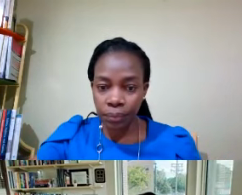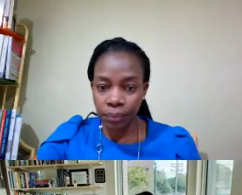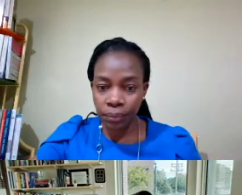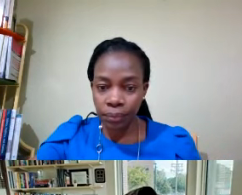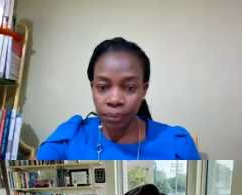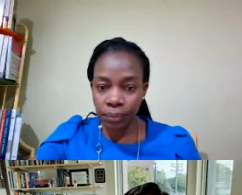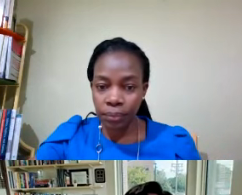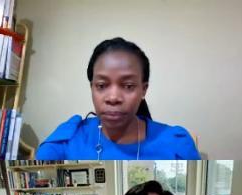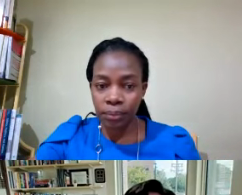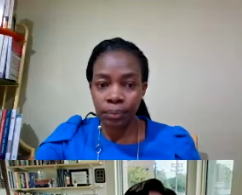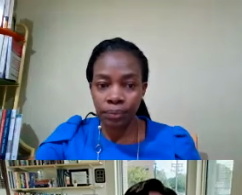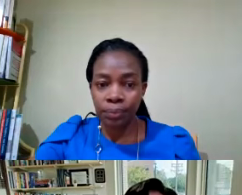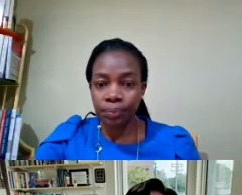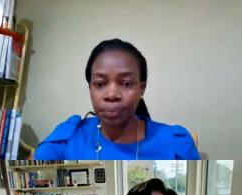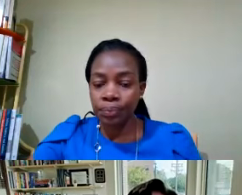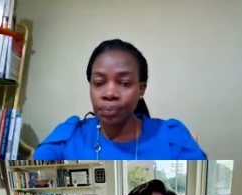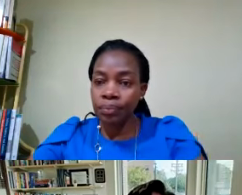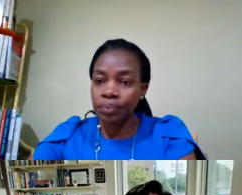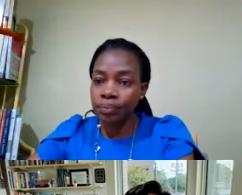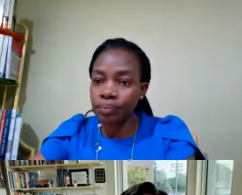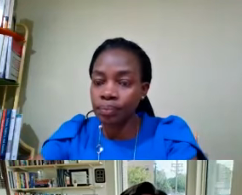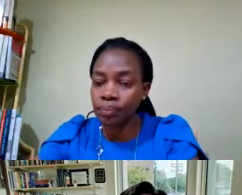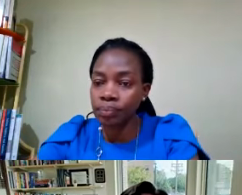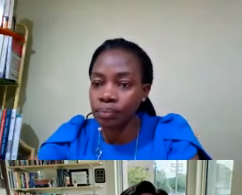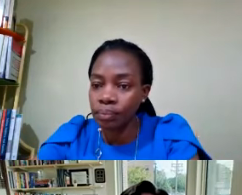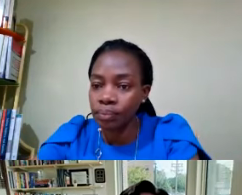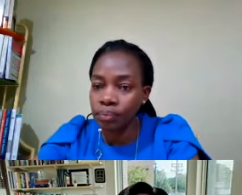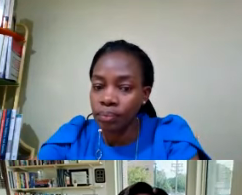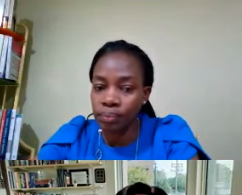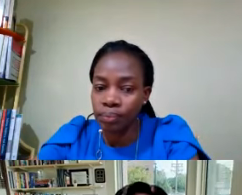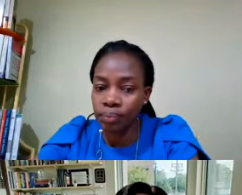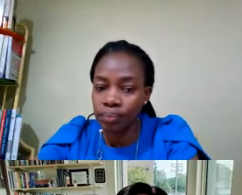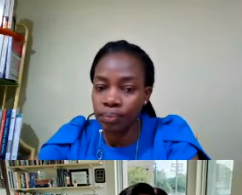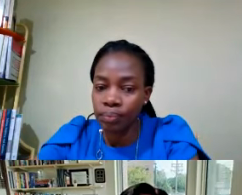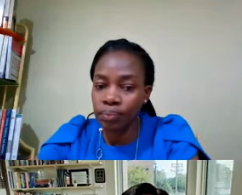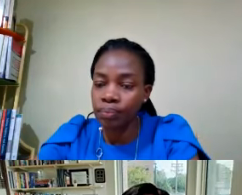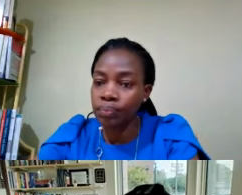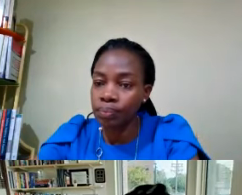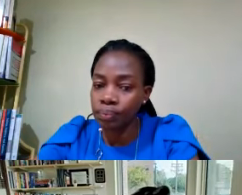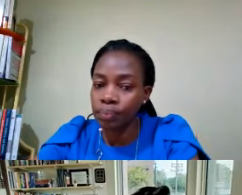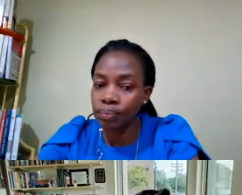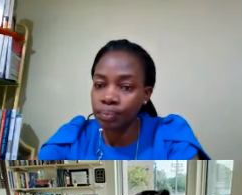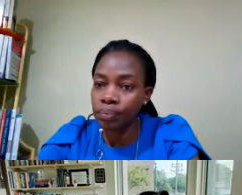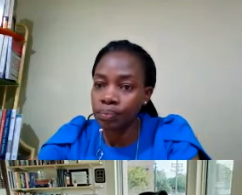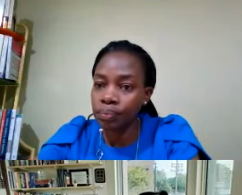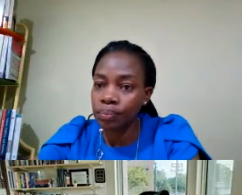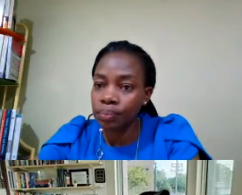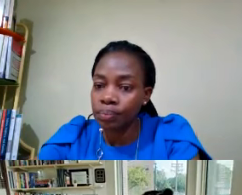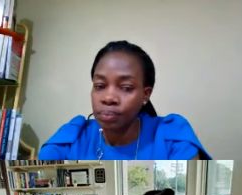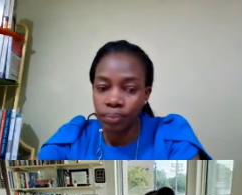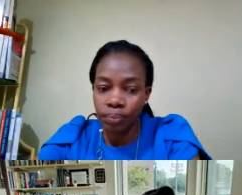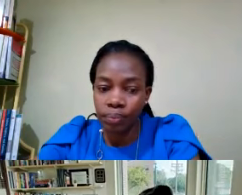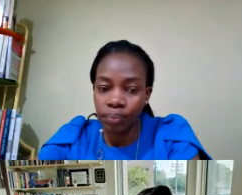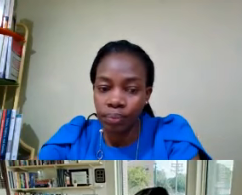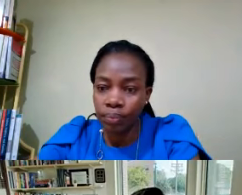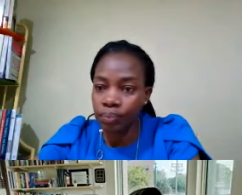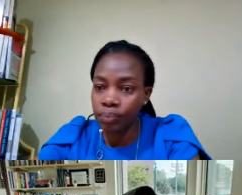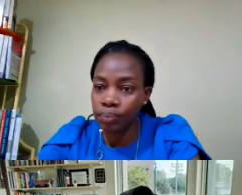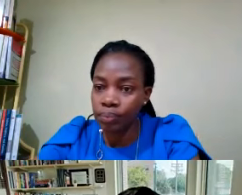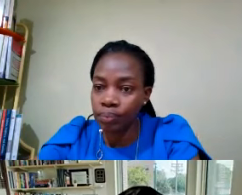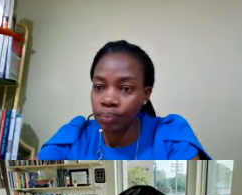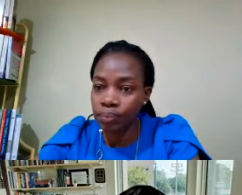disagree with this statement as well. And I'll give you my rationale why I disagree with this statement. Because I personally